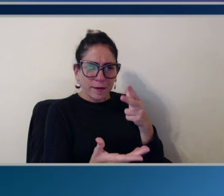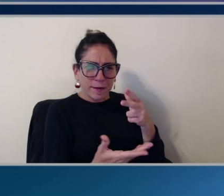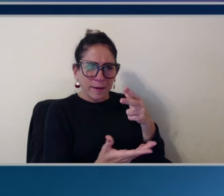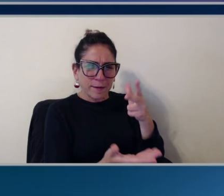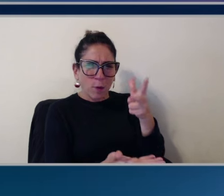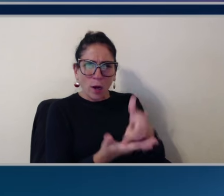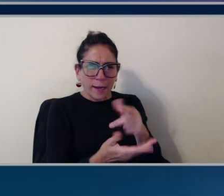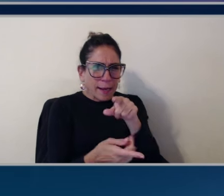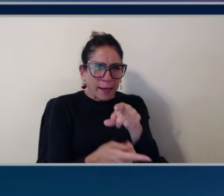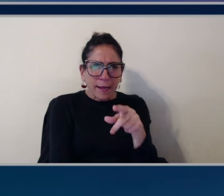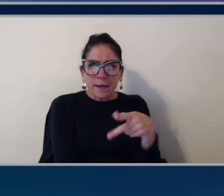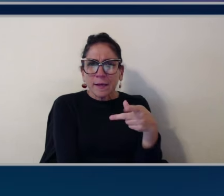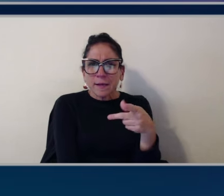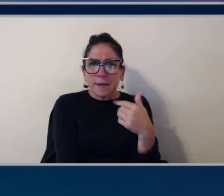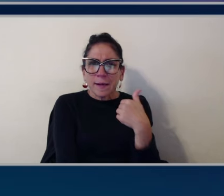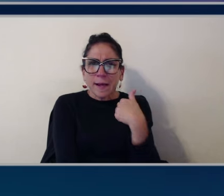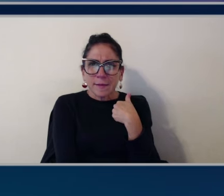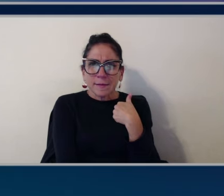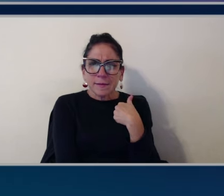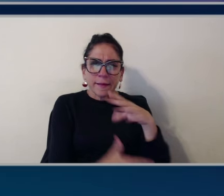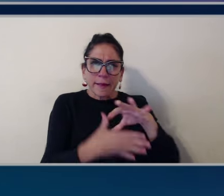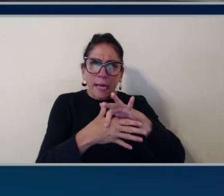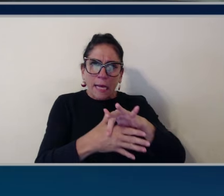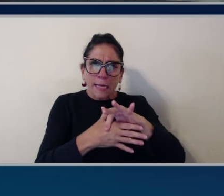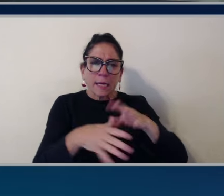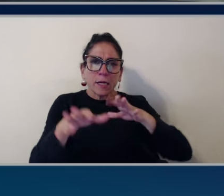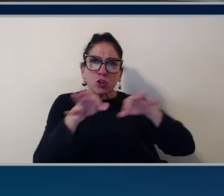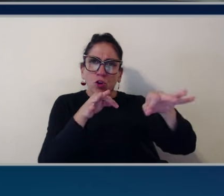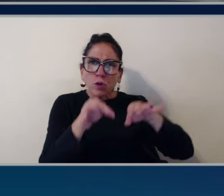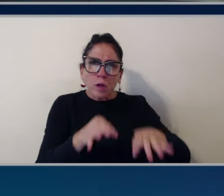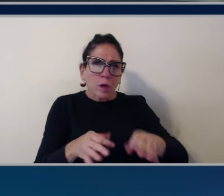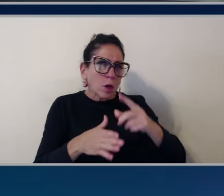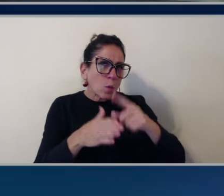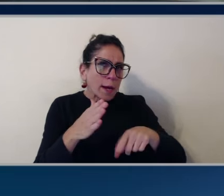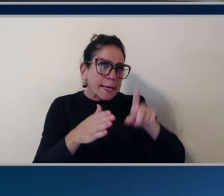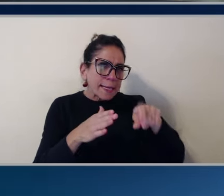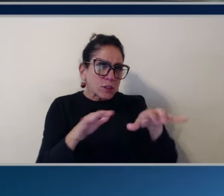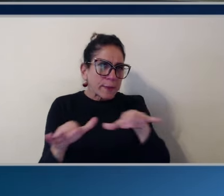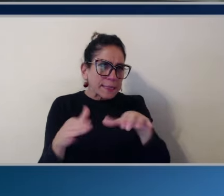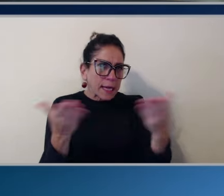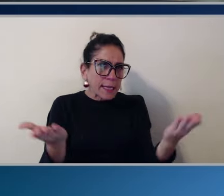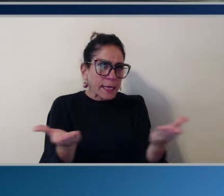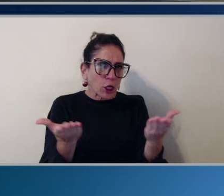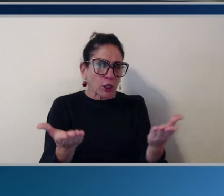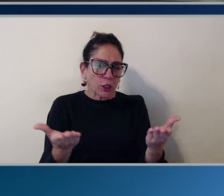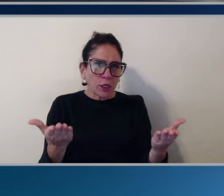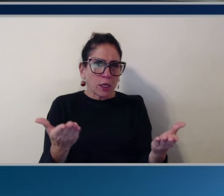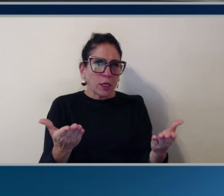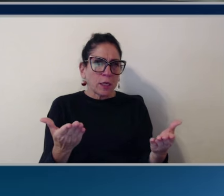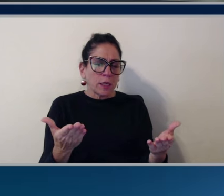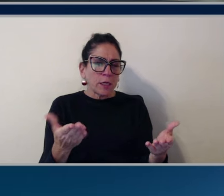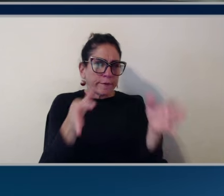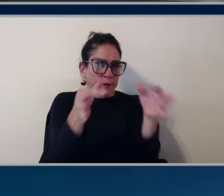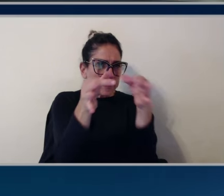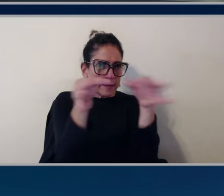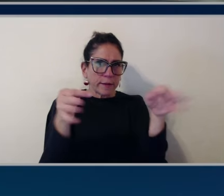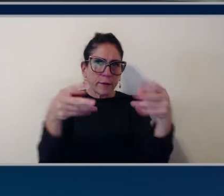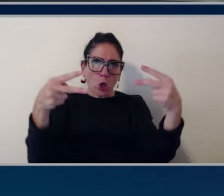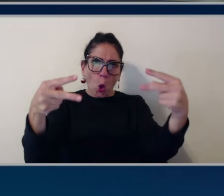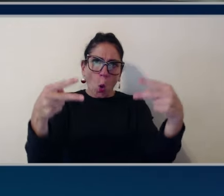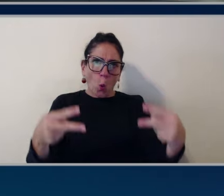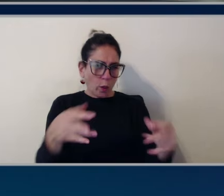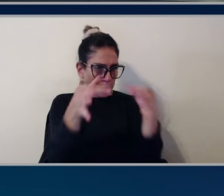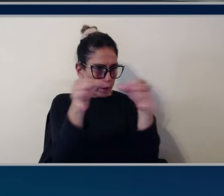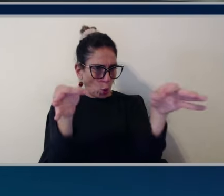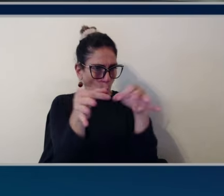So it gives you a full context description of like what exactly needs to be done here. For example, it gives you the code along with the fact